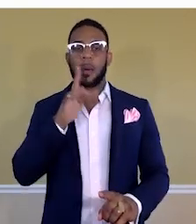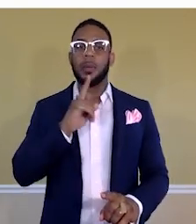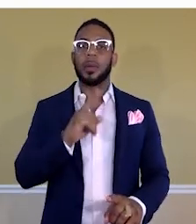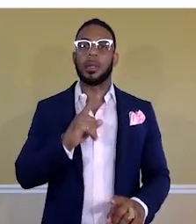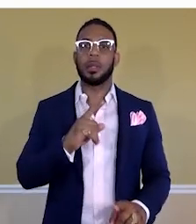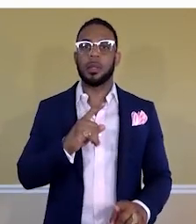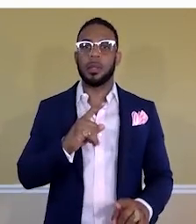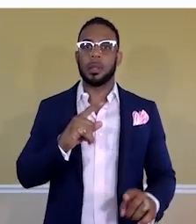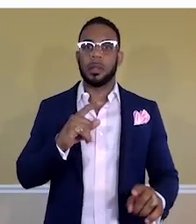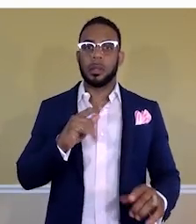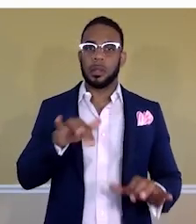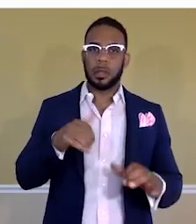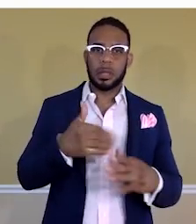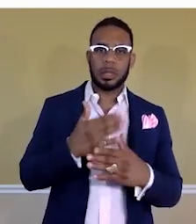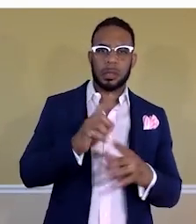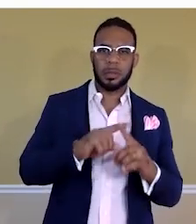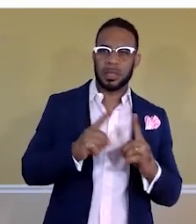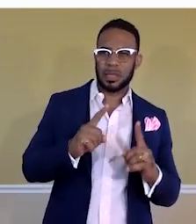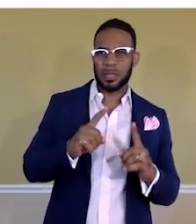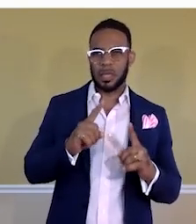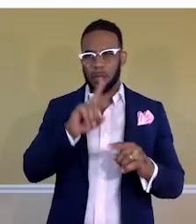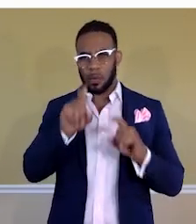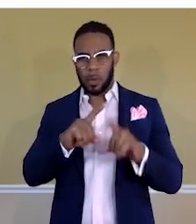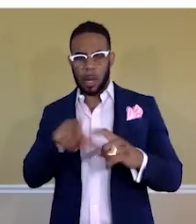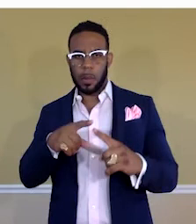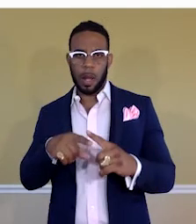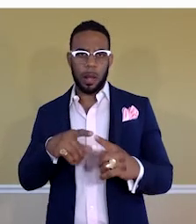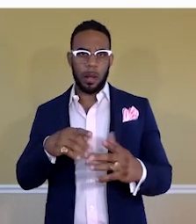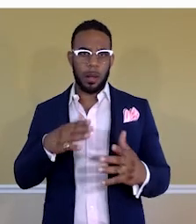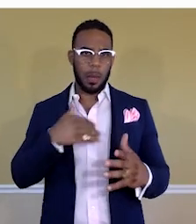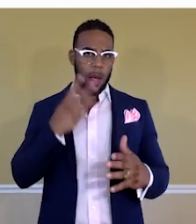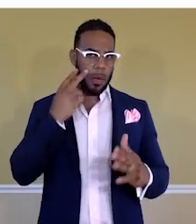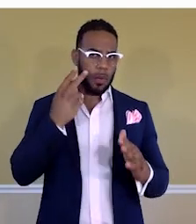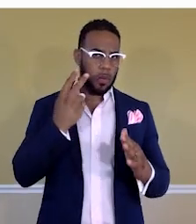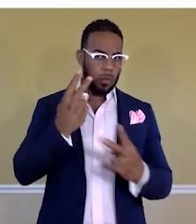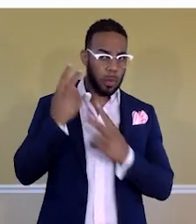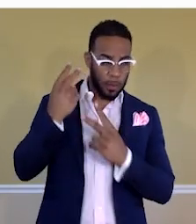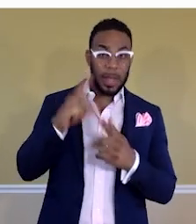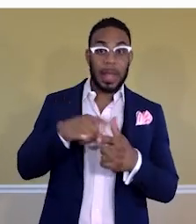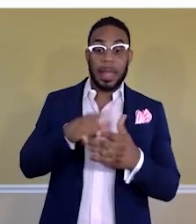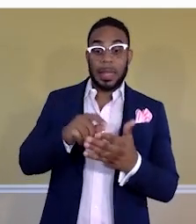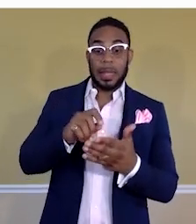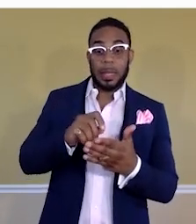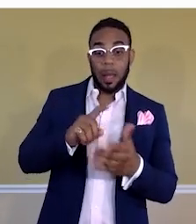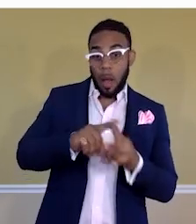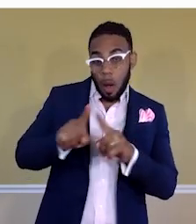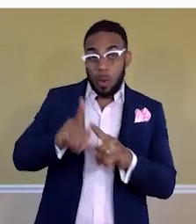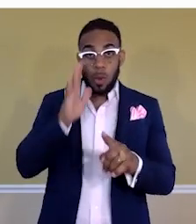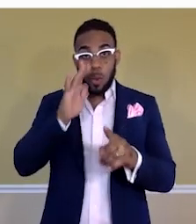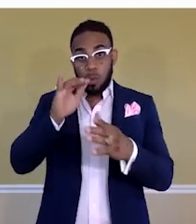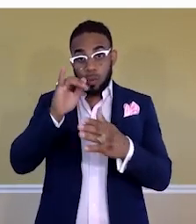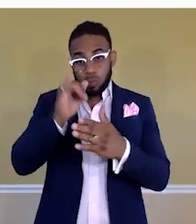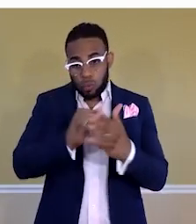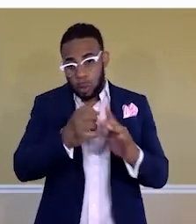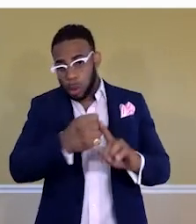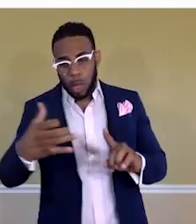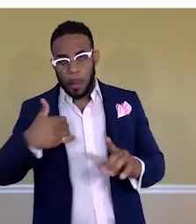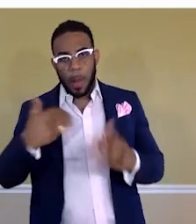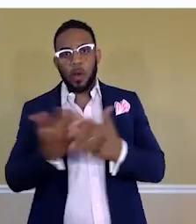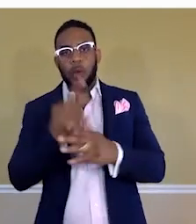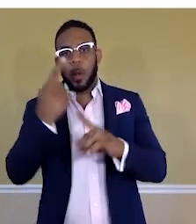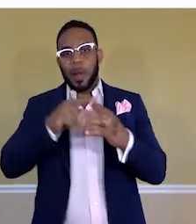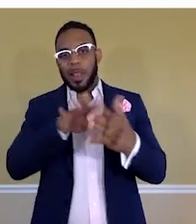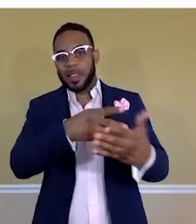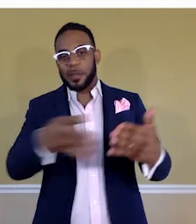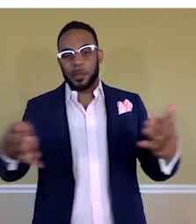to answer some slightly different questions about my reflection. And then I'm also going to draw out my new monthly